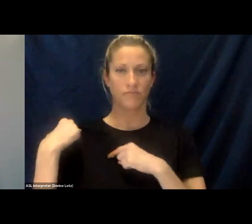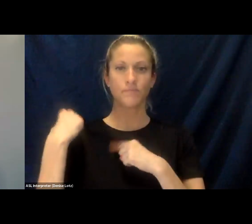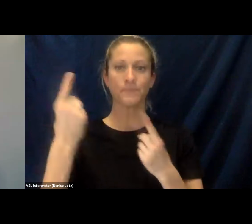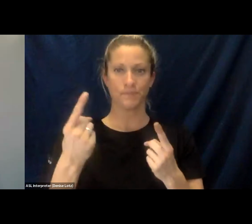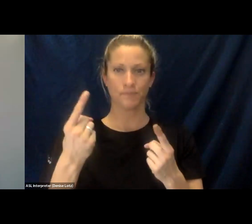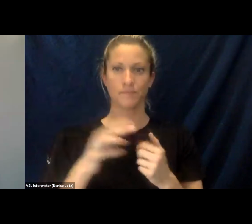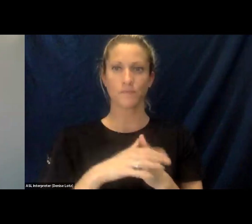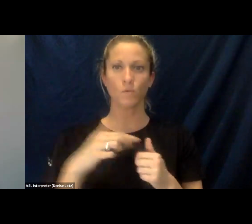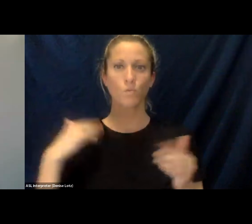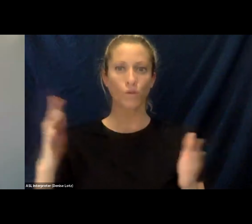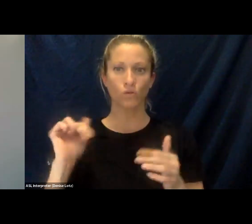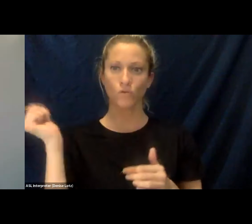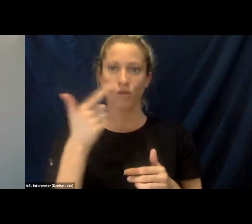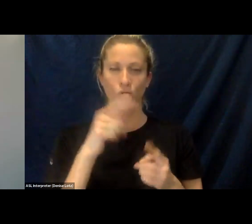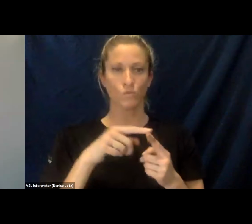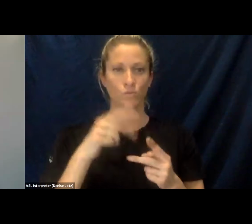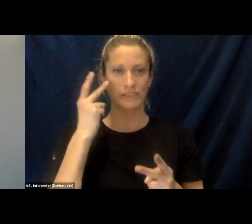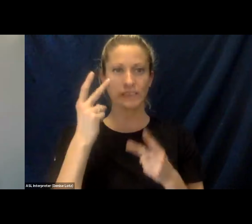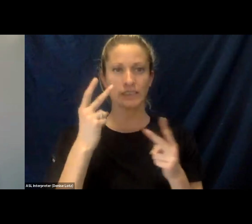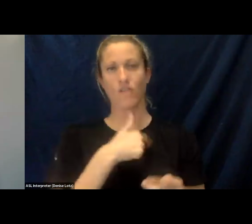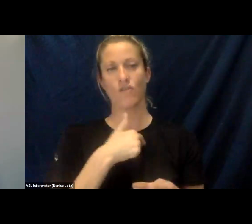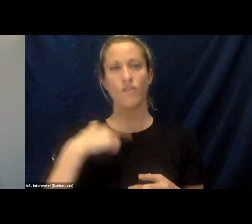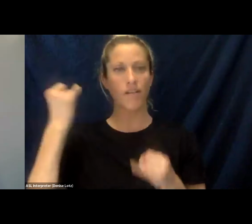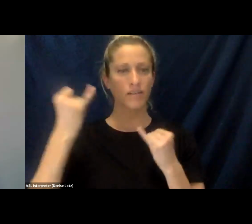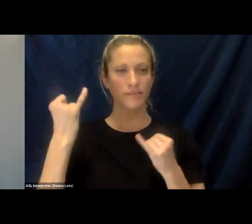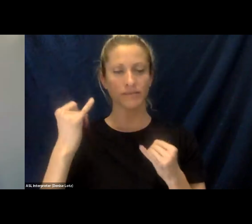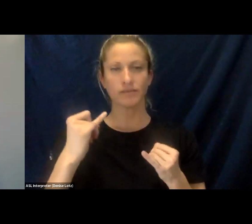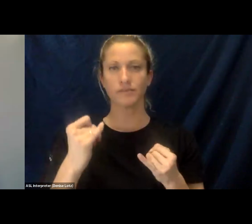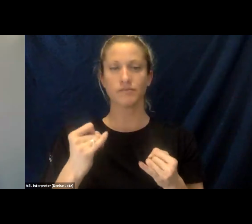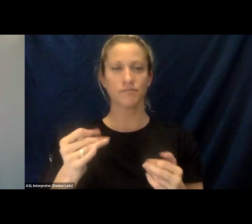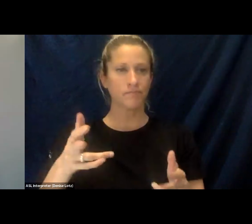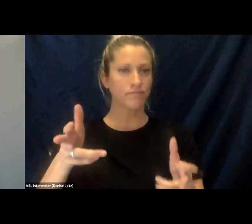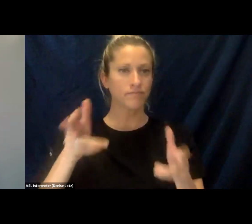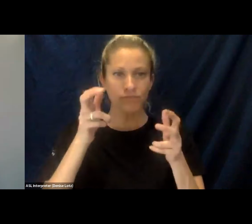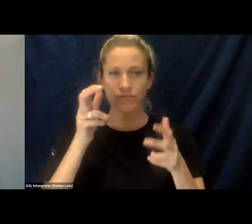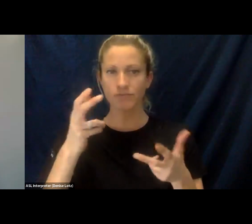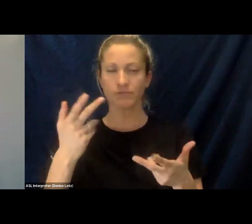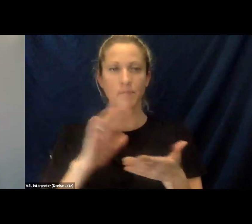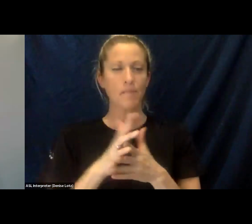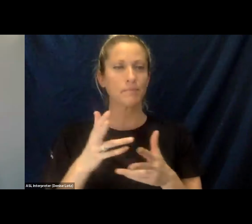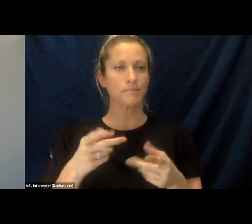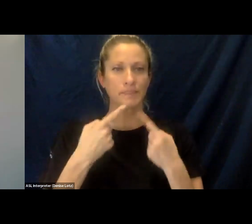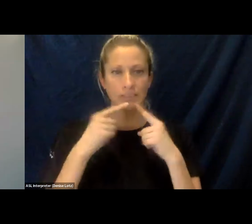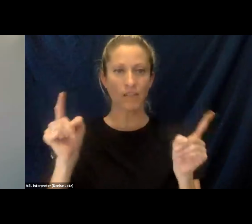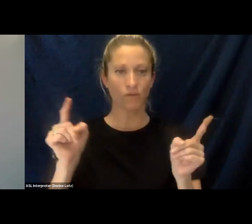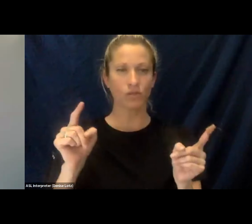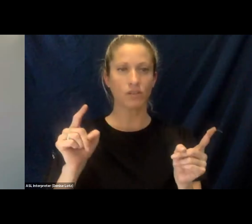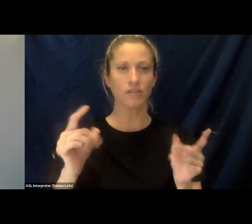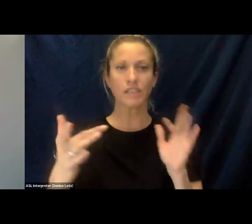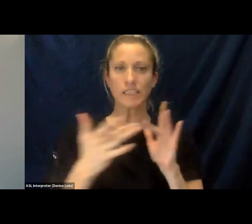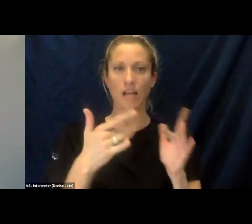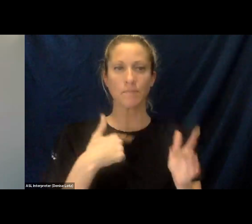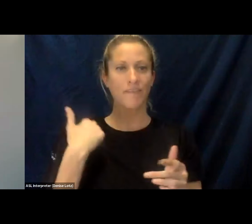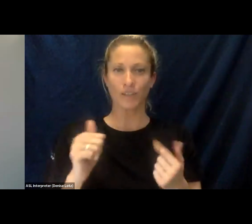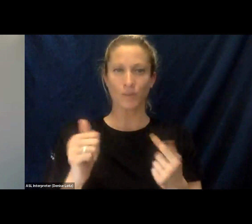we encourage people to steal our ideas. Please take them, be successful, and absolutely contact me if you have any